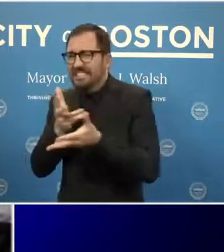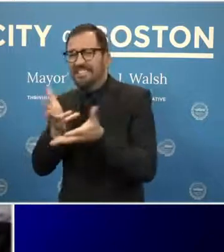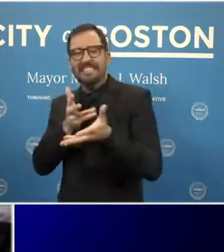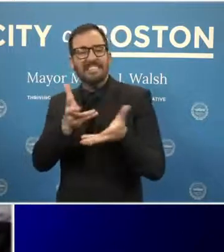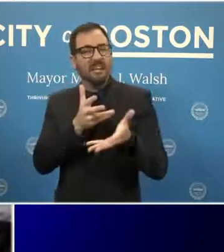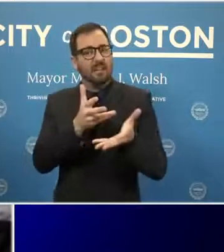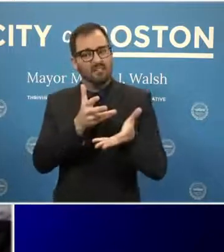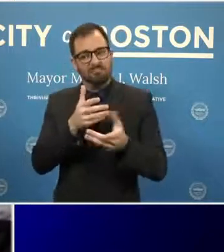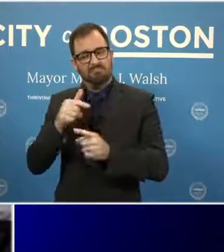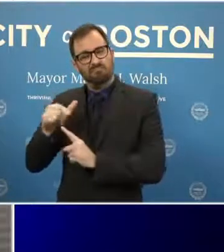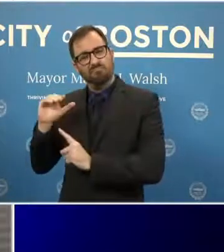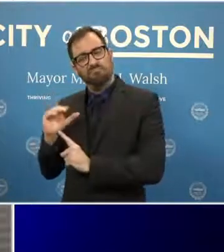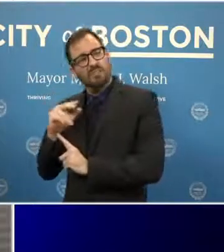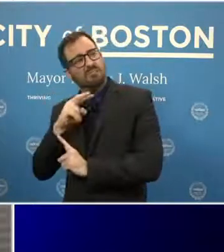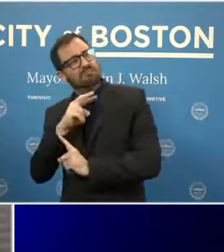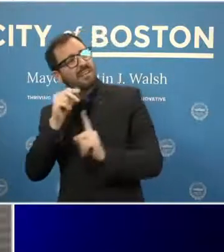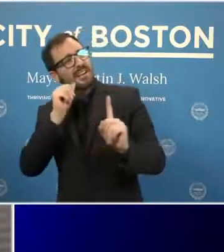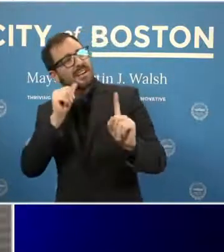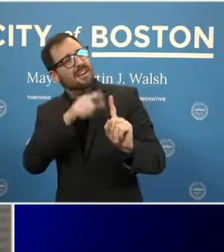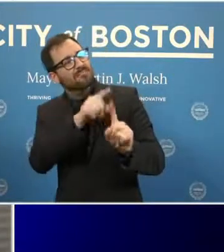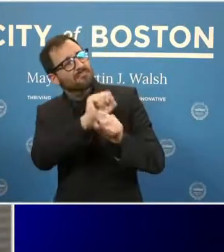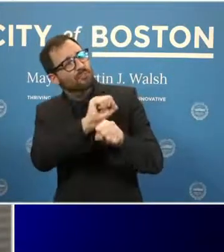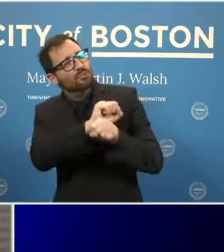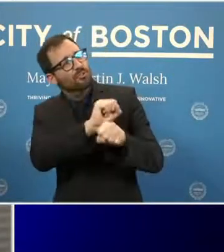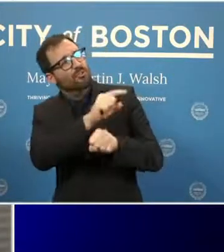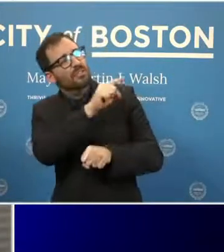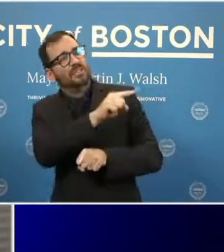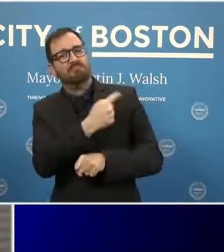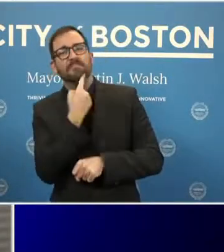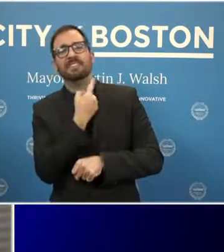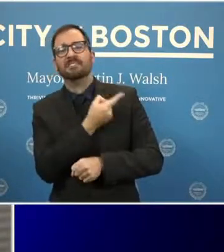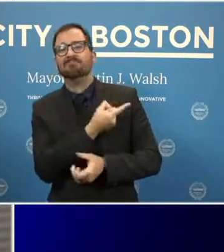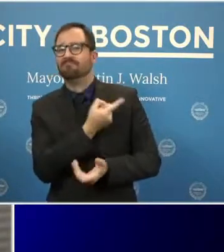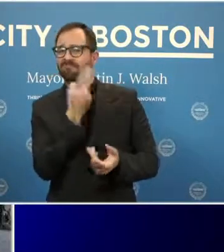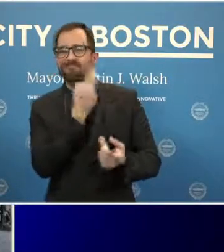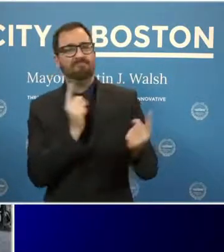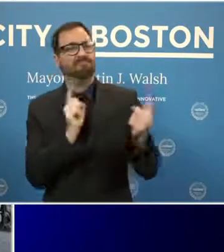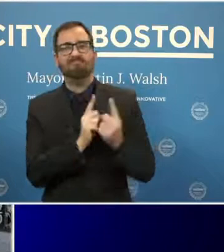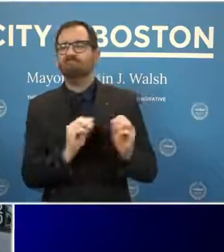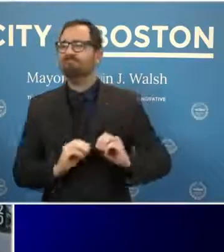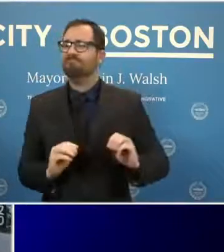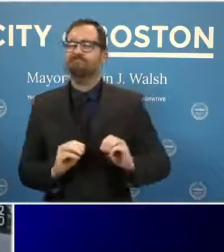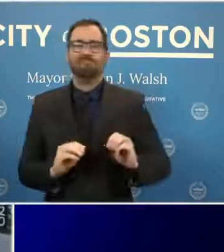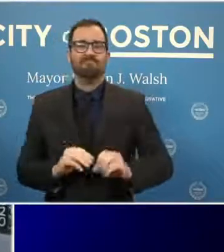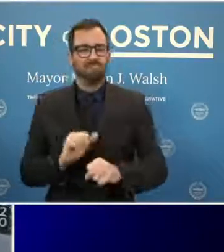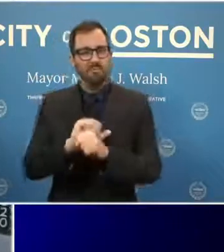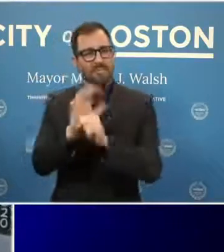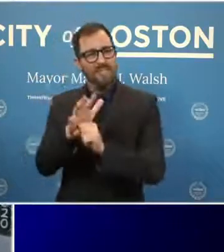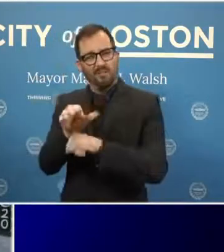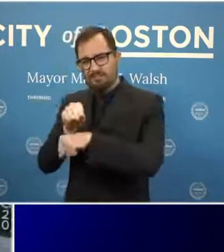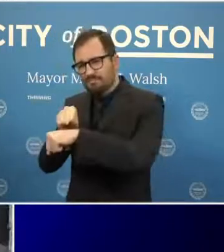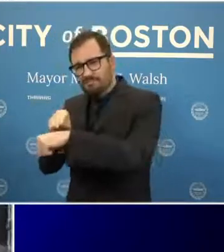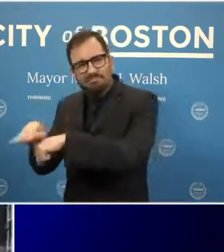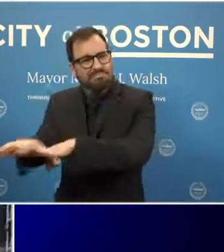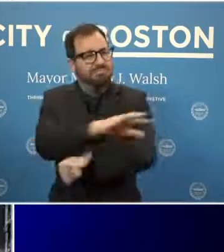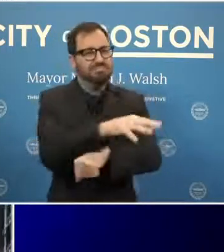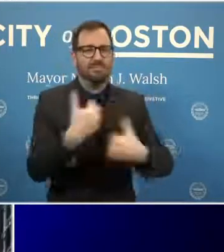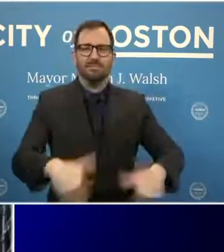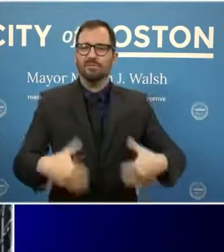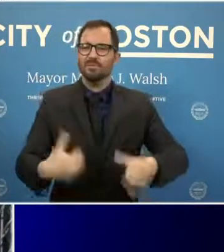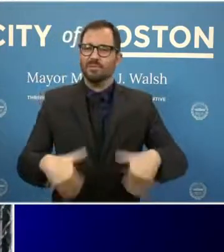of this pandemic is like seeing that a lot of people are getting sick every day. Right now, Bostonians are rising to the